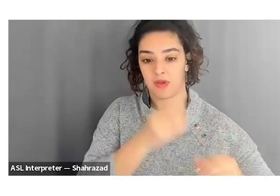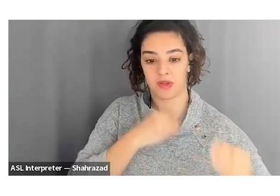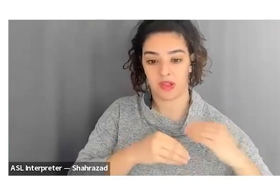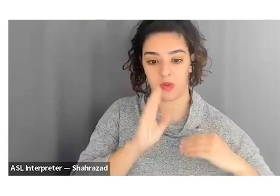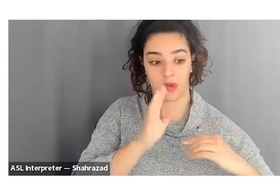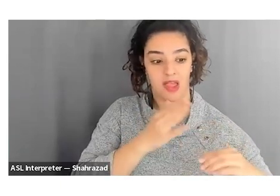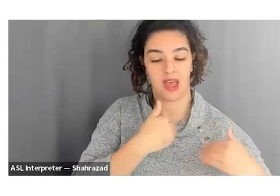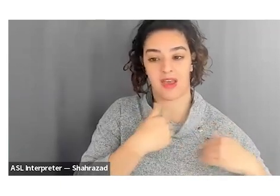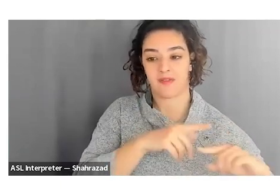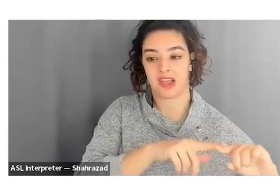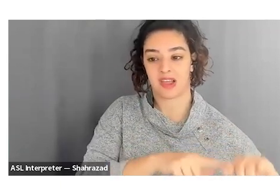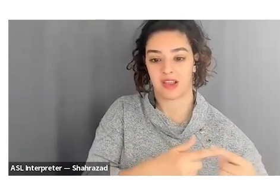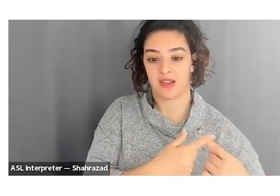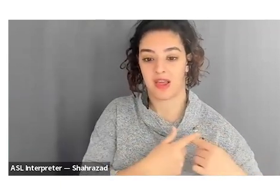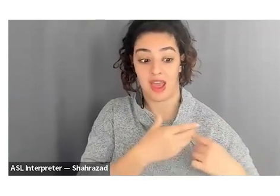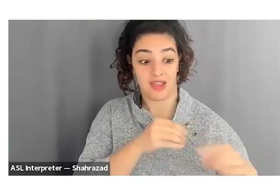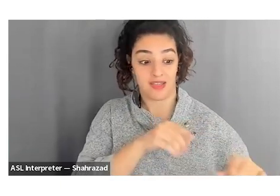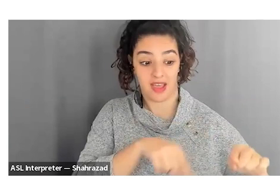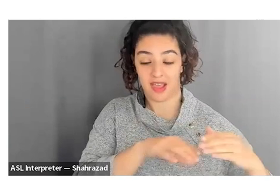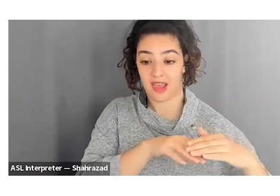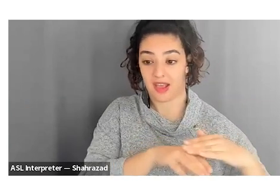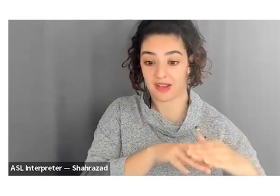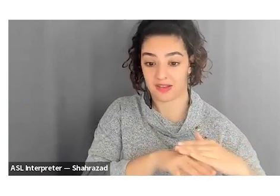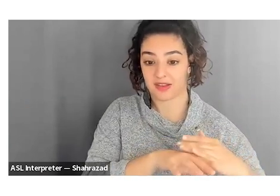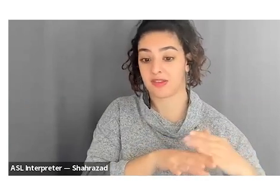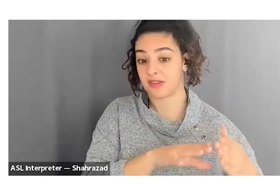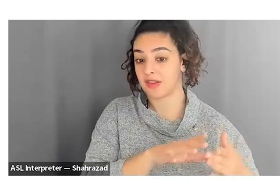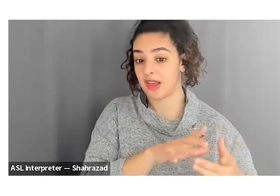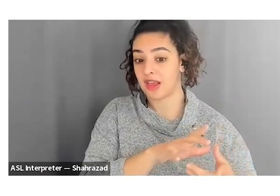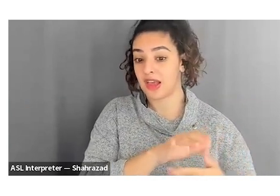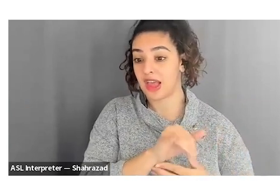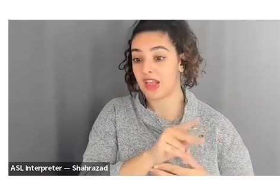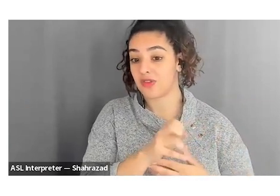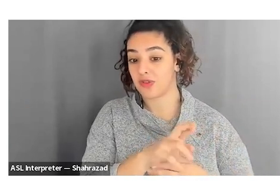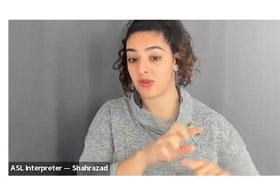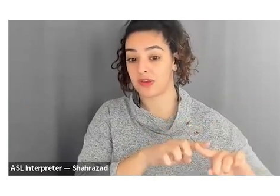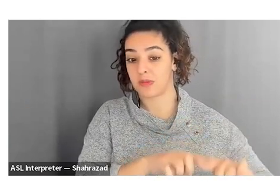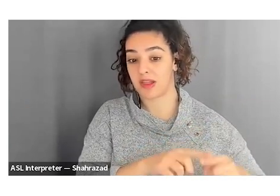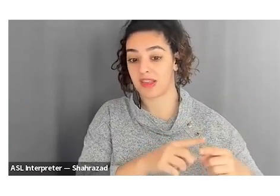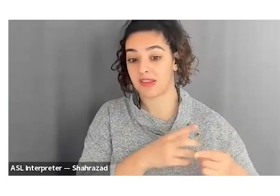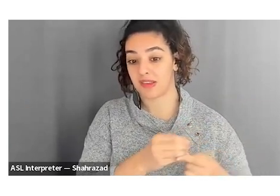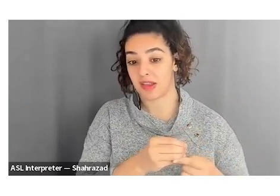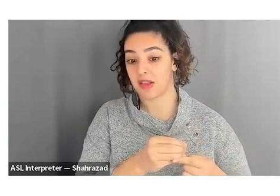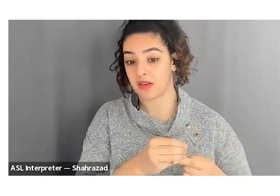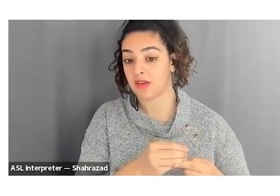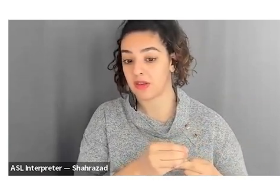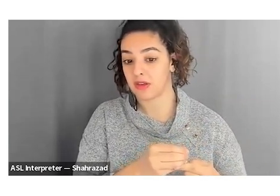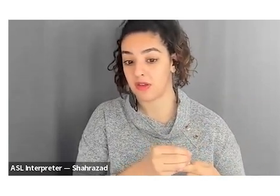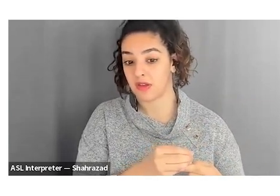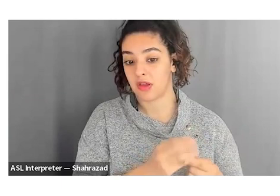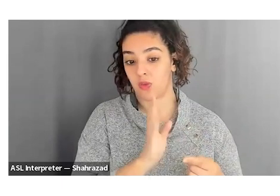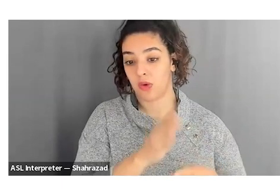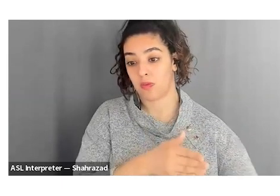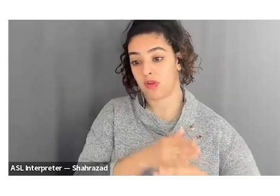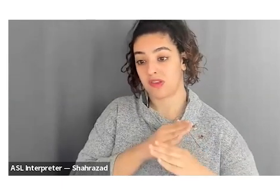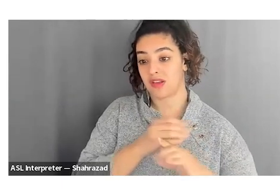relationship. It's access, intimacy, it's interdependence, it's love. And even the humpback whales actually protect other